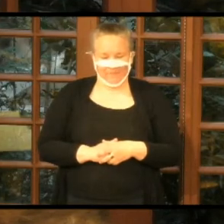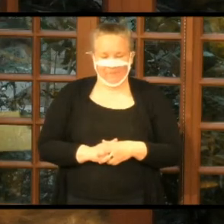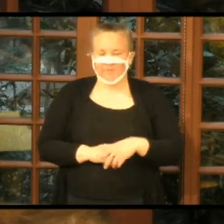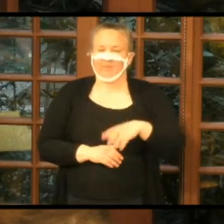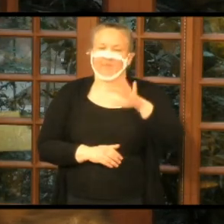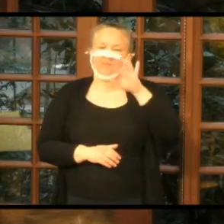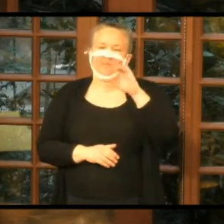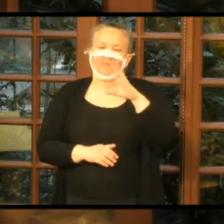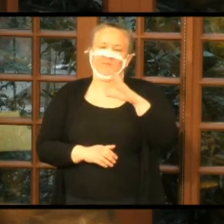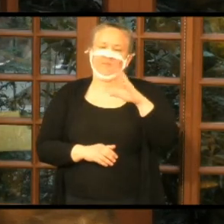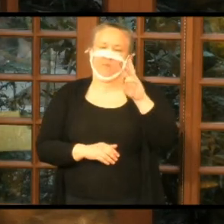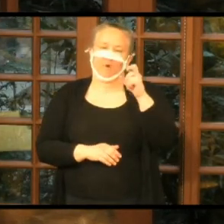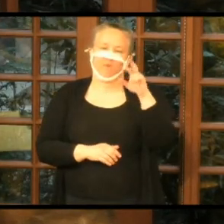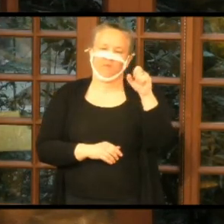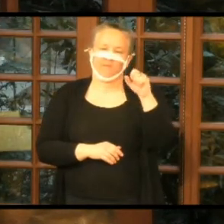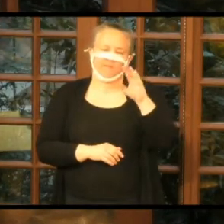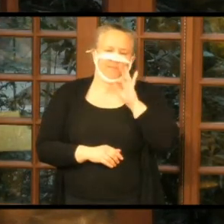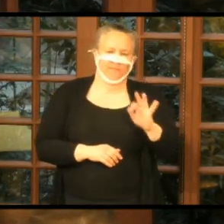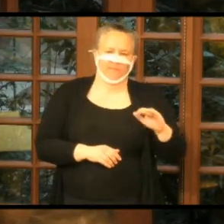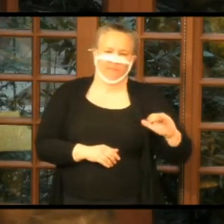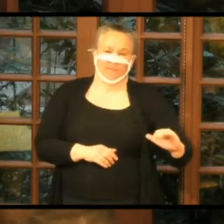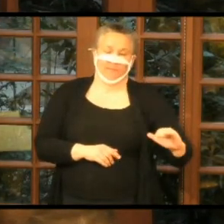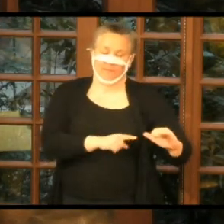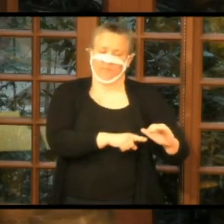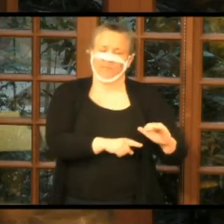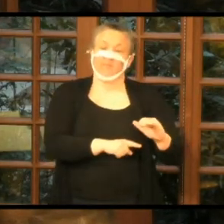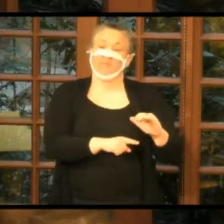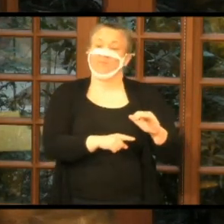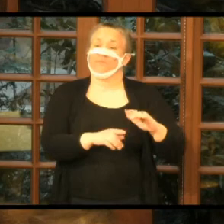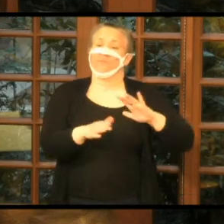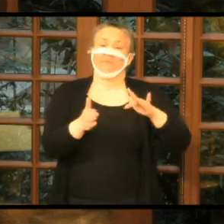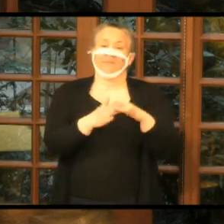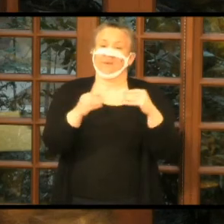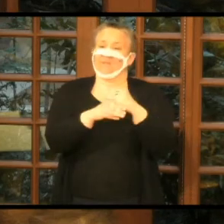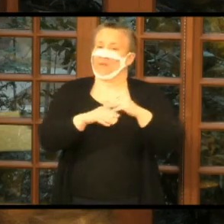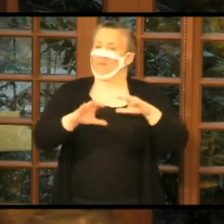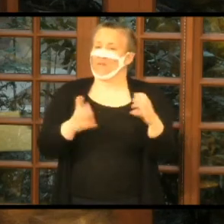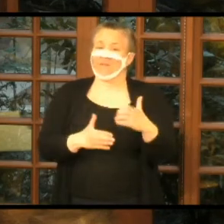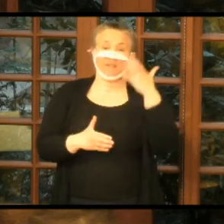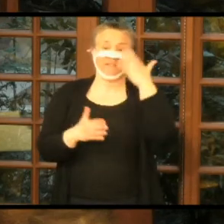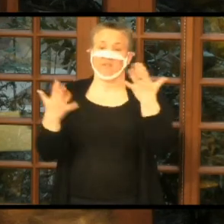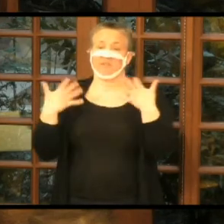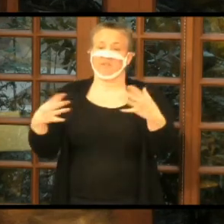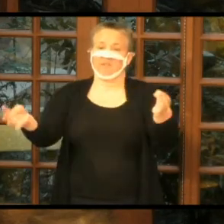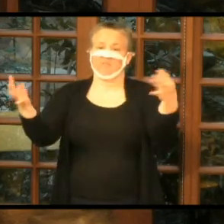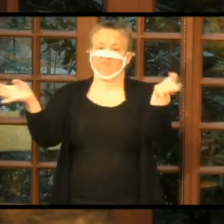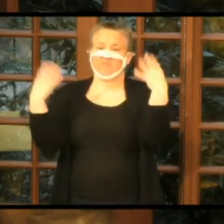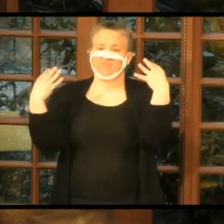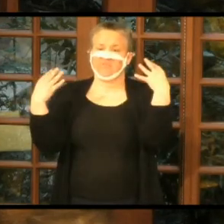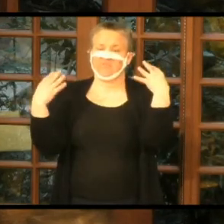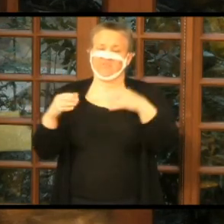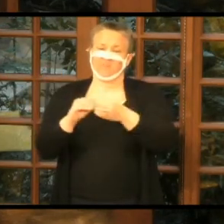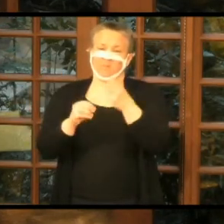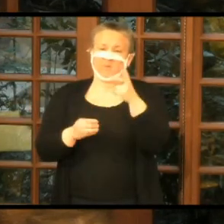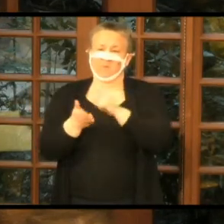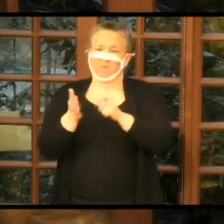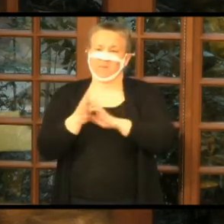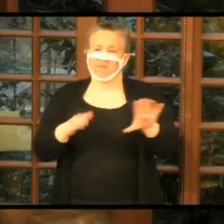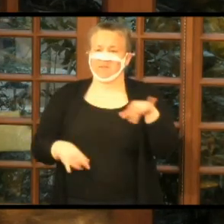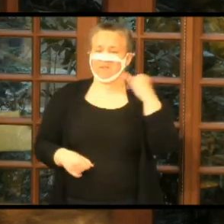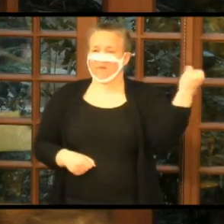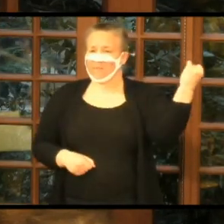February Waters was 9 years old when she, in the middle of math class, in front of everyone, stabbed herself in the ear with a number